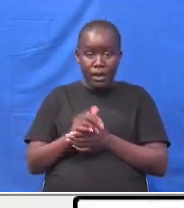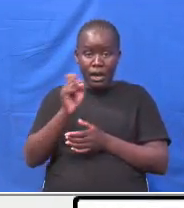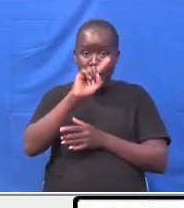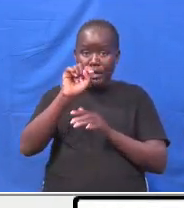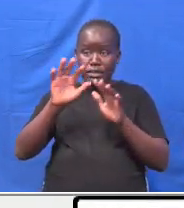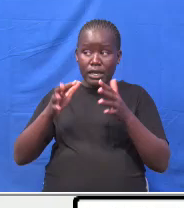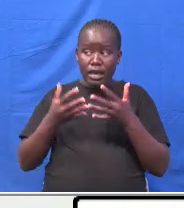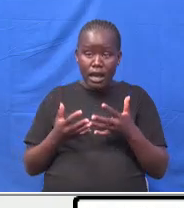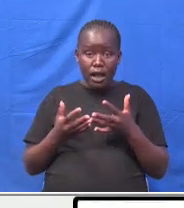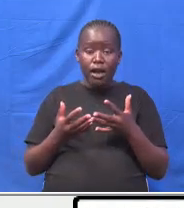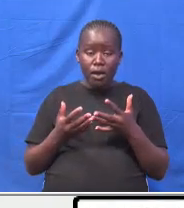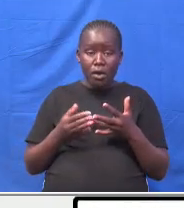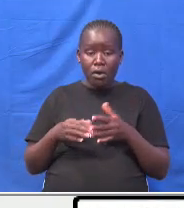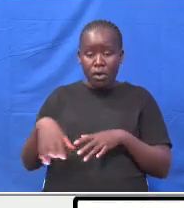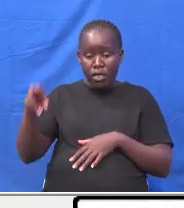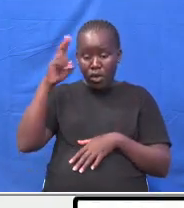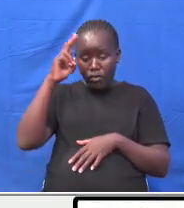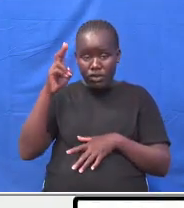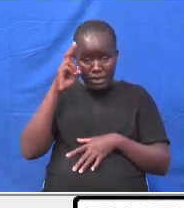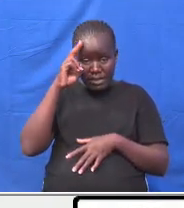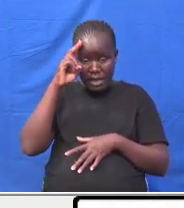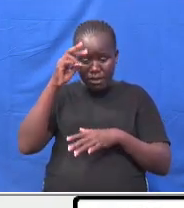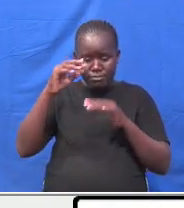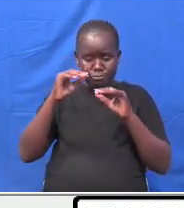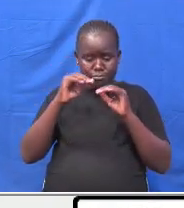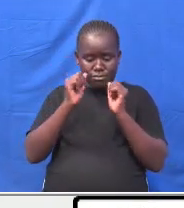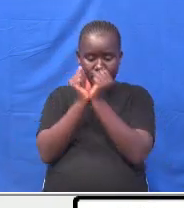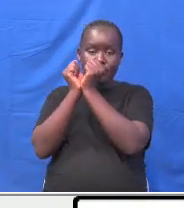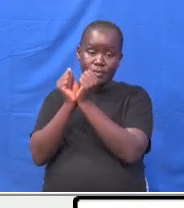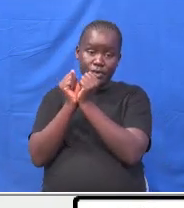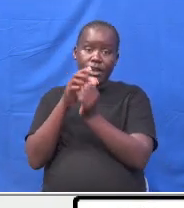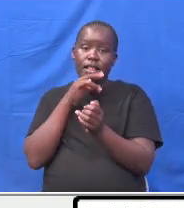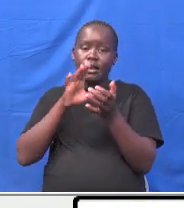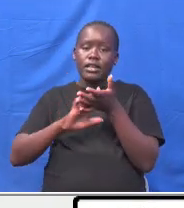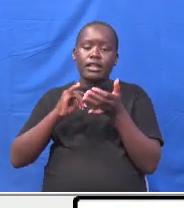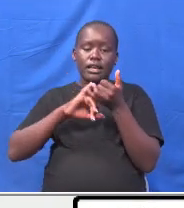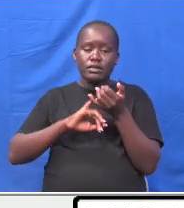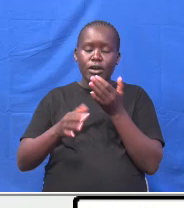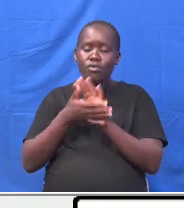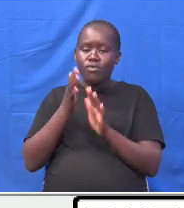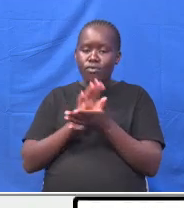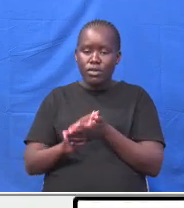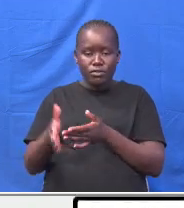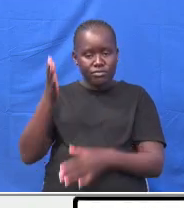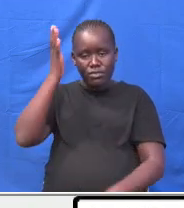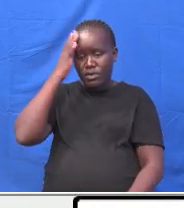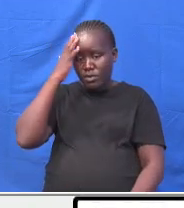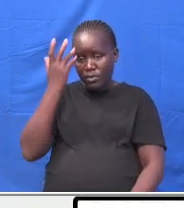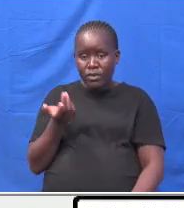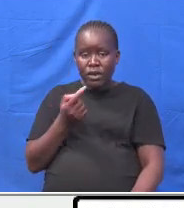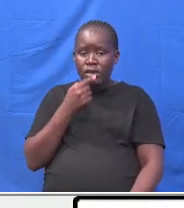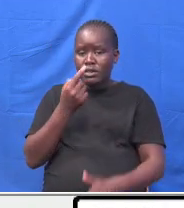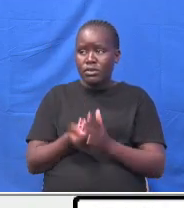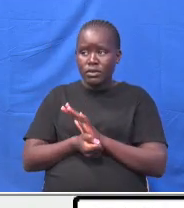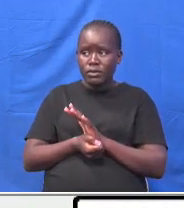the officers would forcefully arrest her husband without notice. Standard Marathon. He sent something about